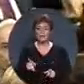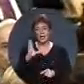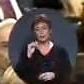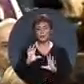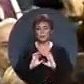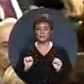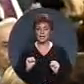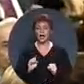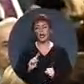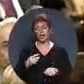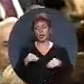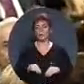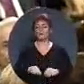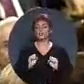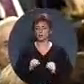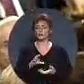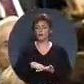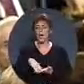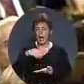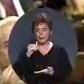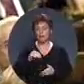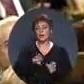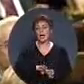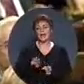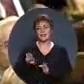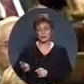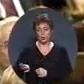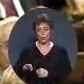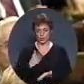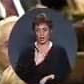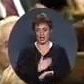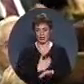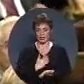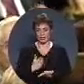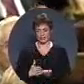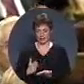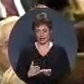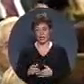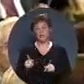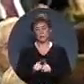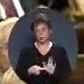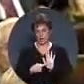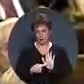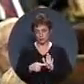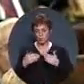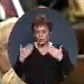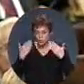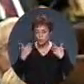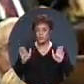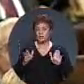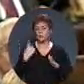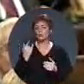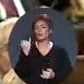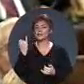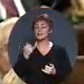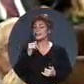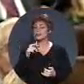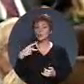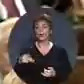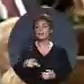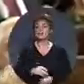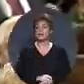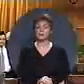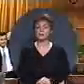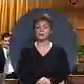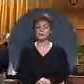as a child would, Mr. Speaker, can the Prime Minister set aside his rigidity and show some openness